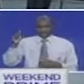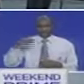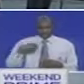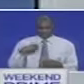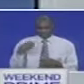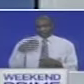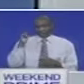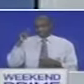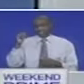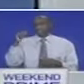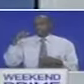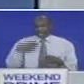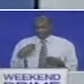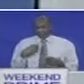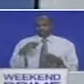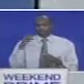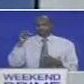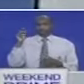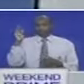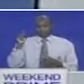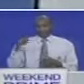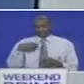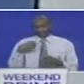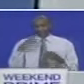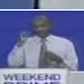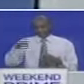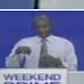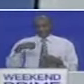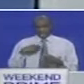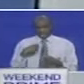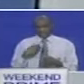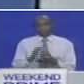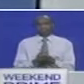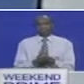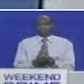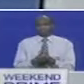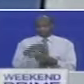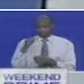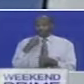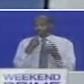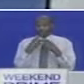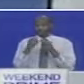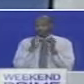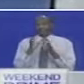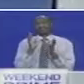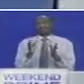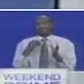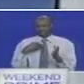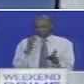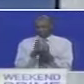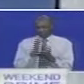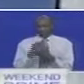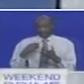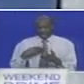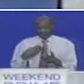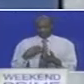MP for Suba. The two like to call themselves progressive hecklers. So not just heckling for nothing, but it'll definitely be progressive.